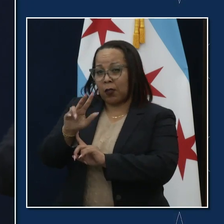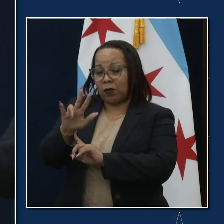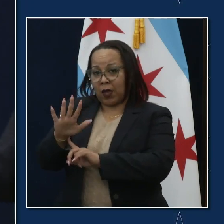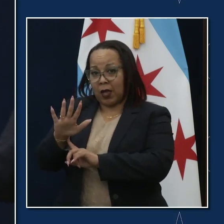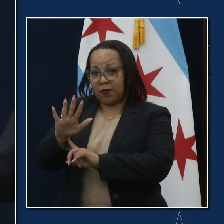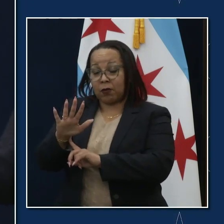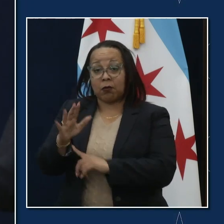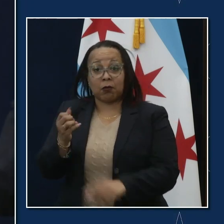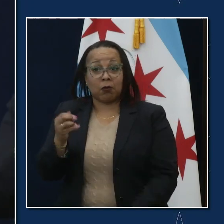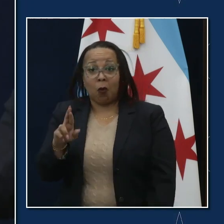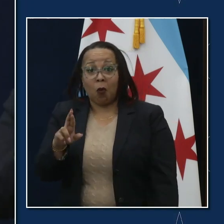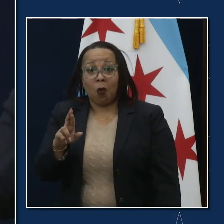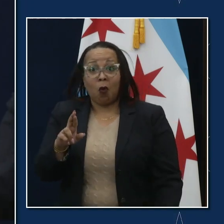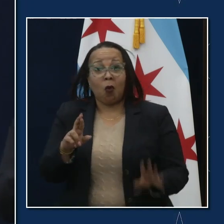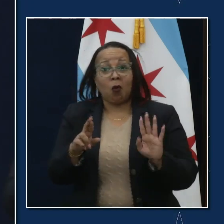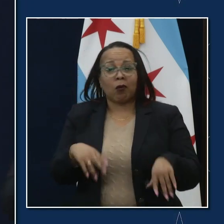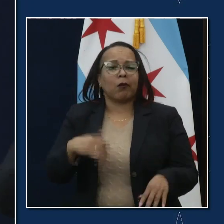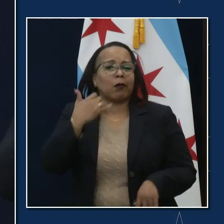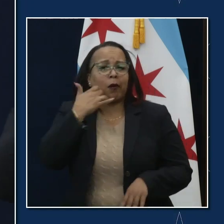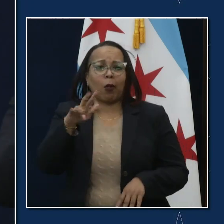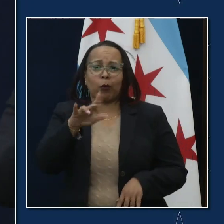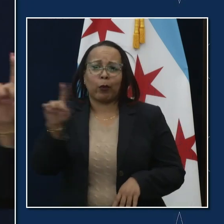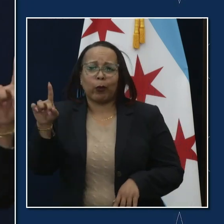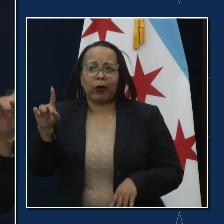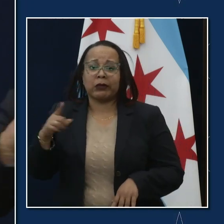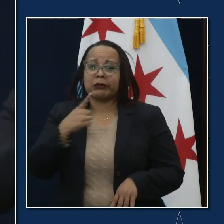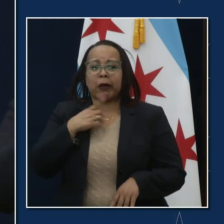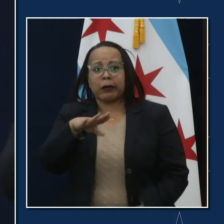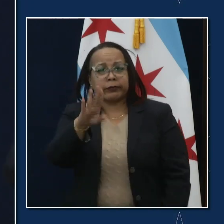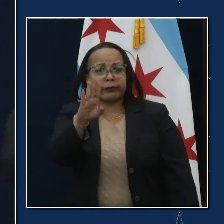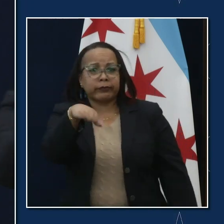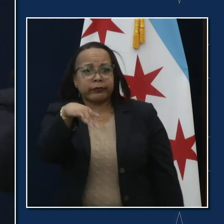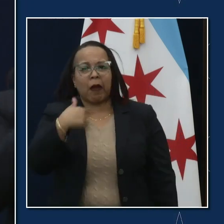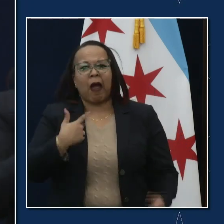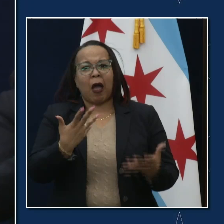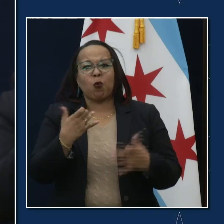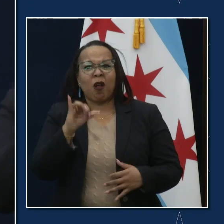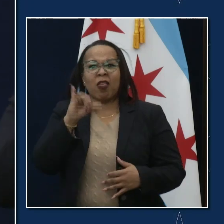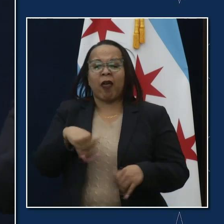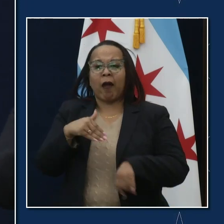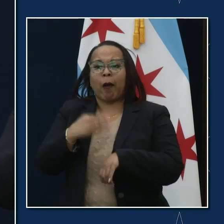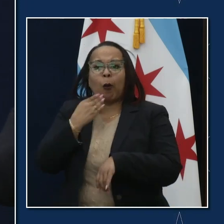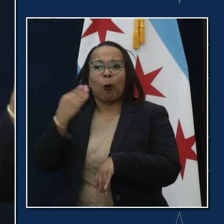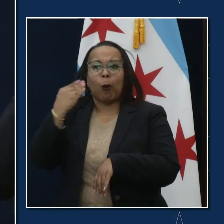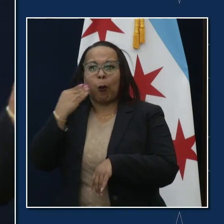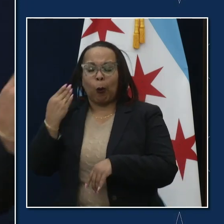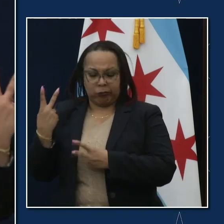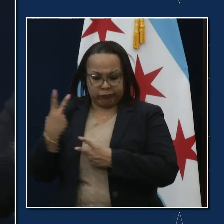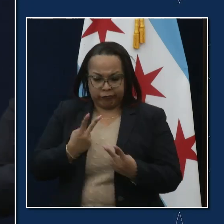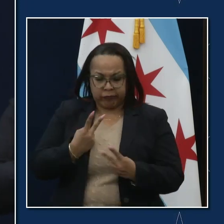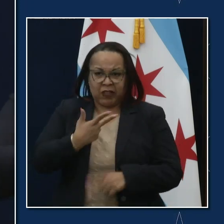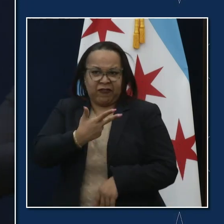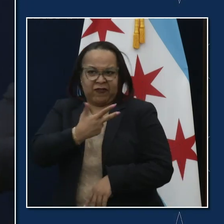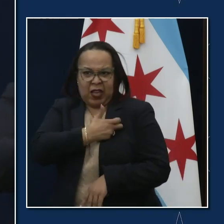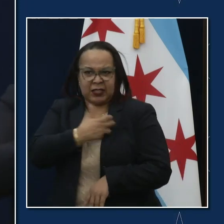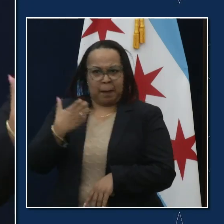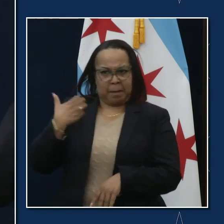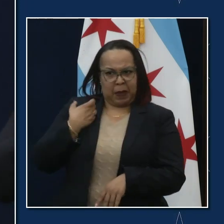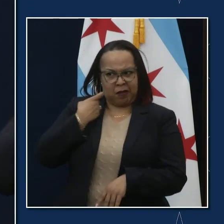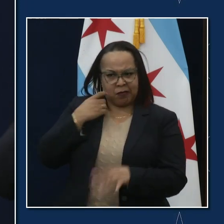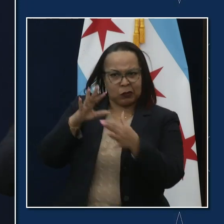312-746-4835, or just simply call 311 and say, I want that at-home vaccine that the mayor talked